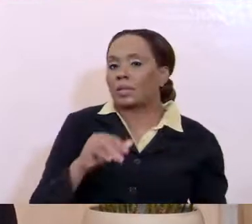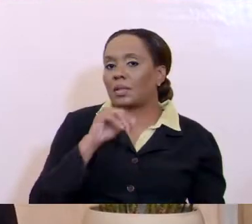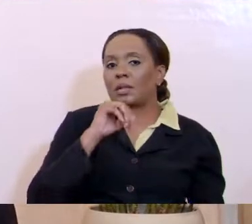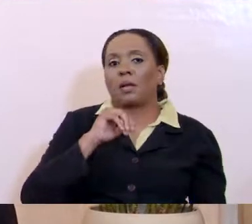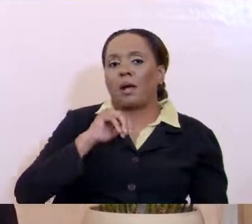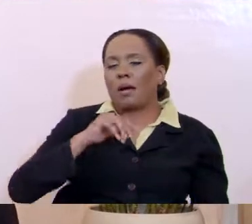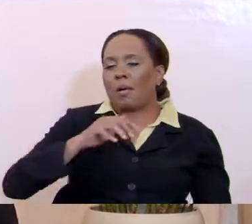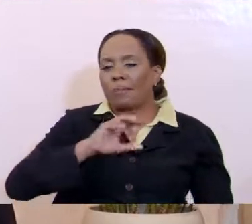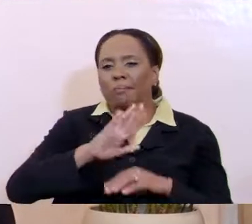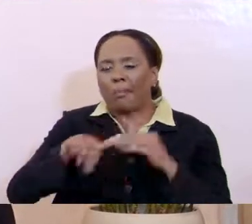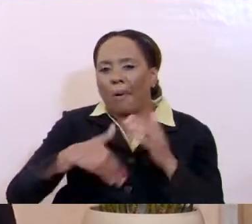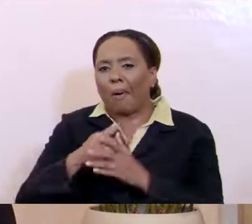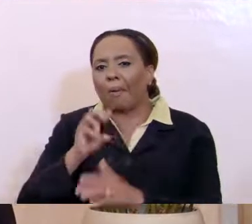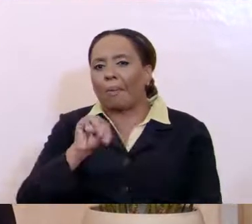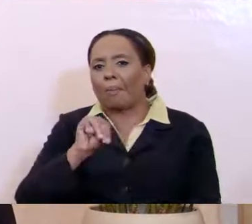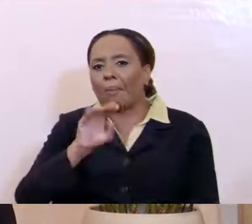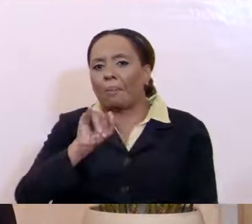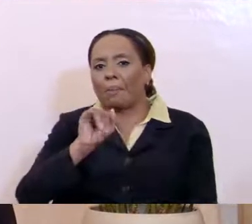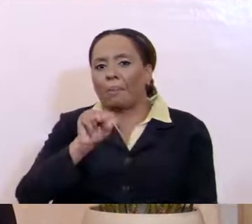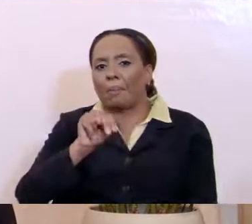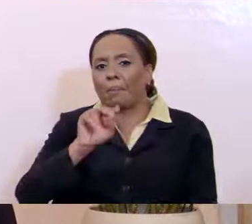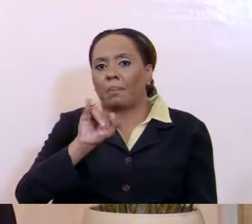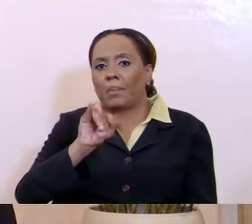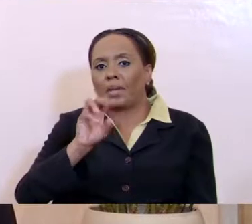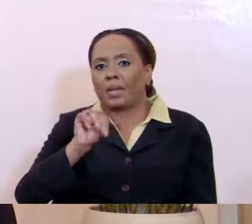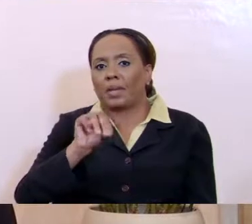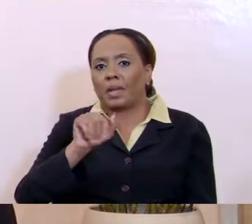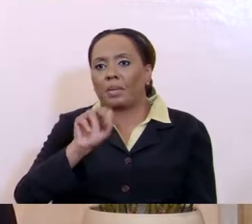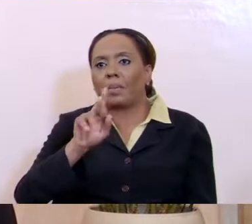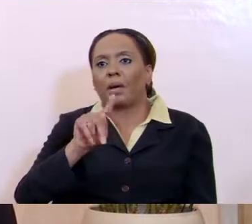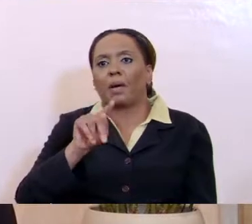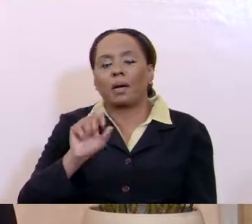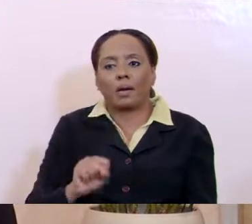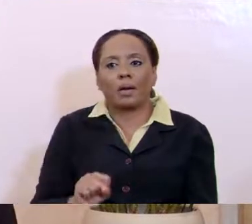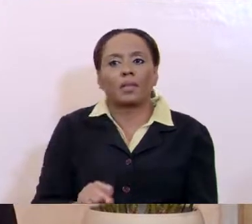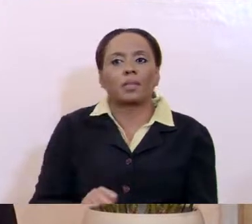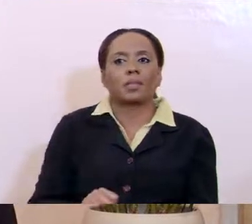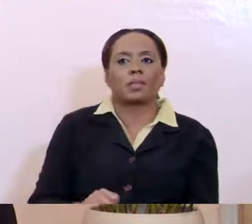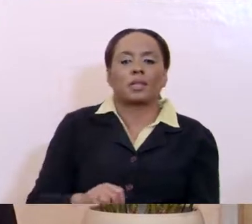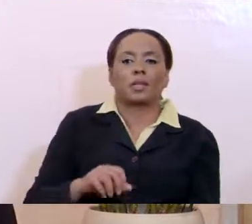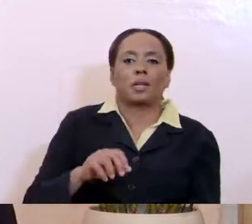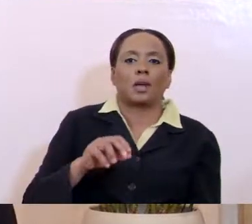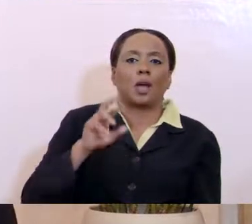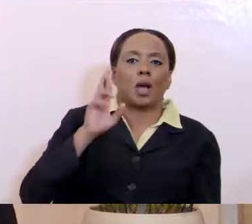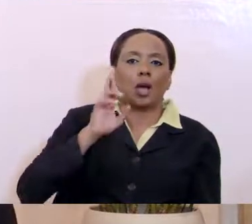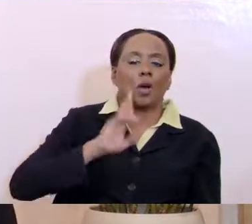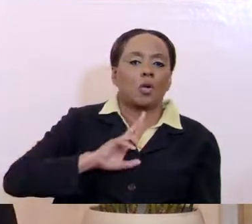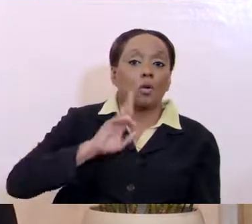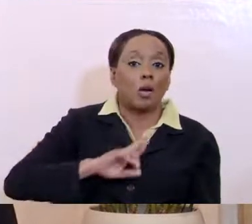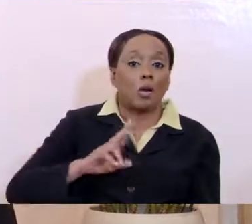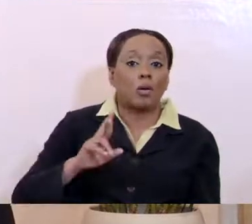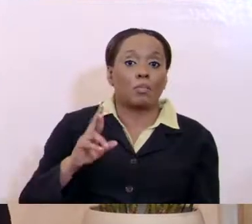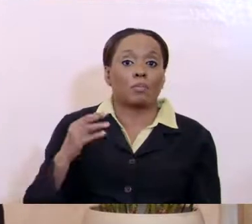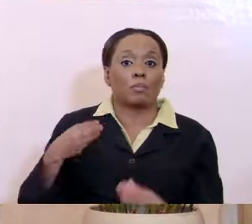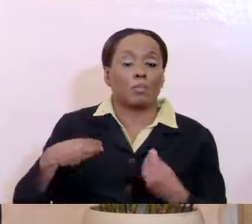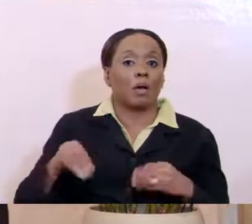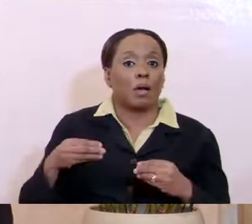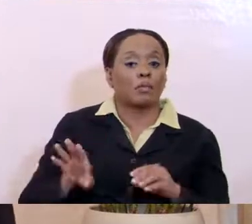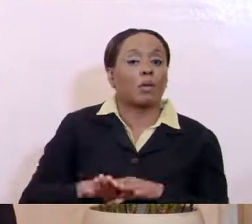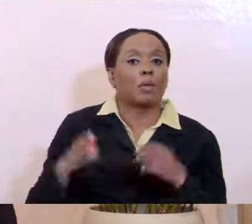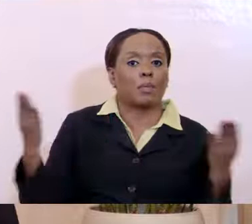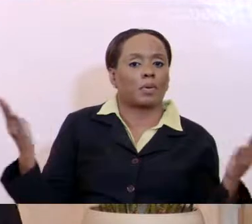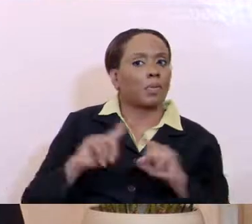on a daily basis. But we wish to make it absolutely clear here that in relation to rum